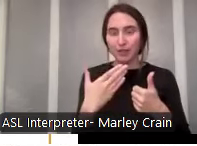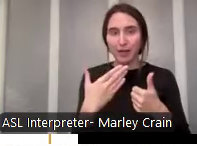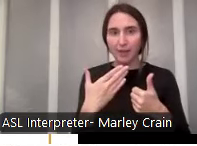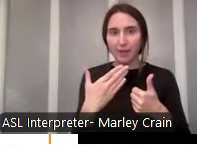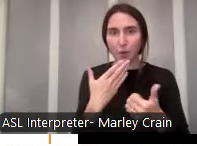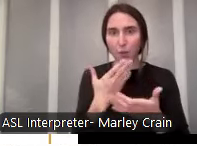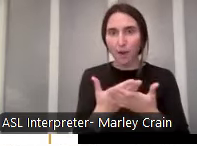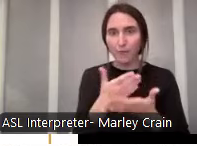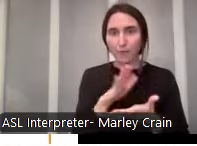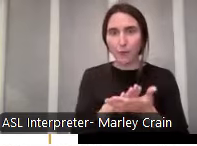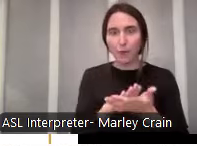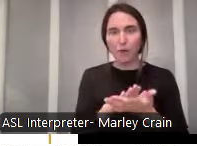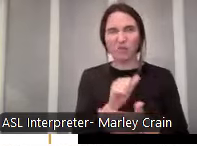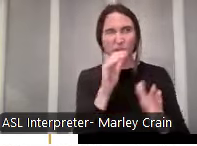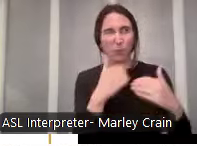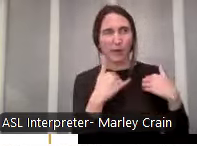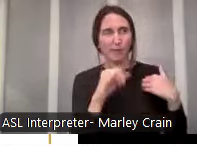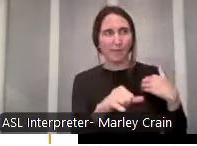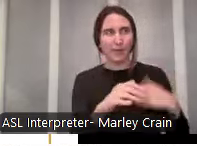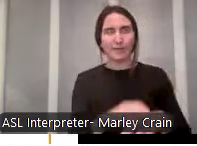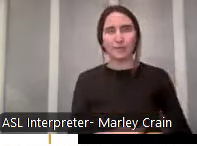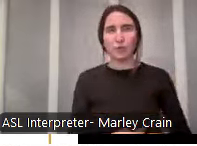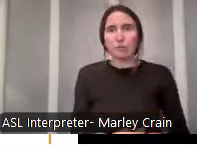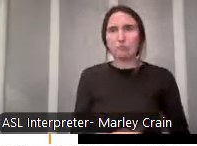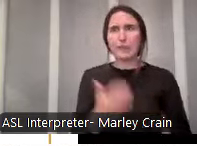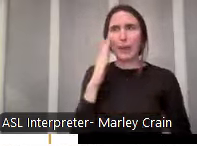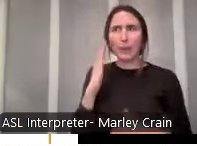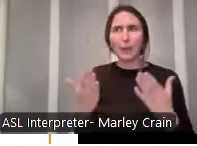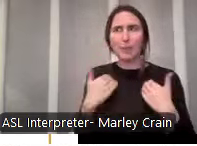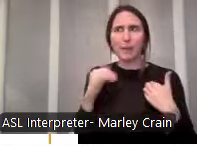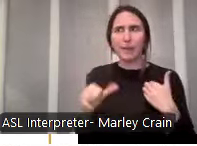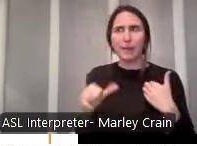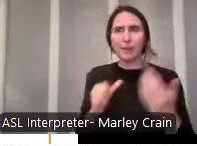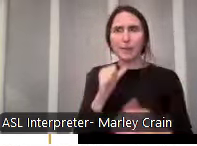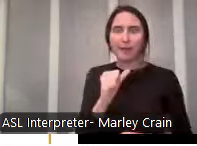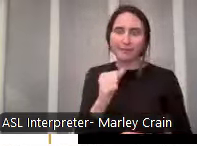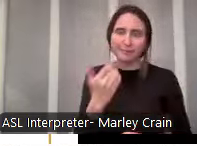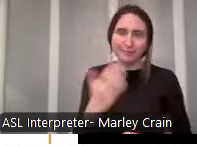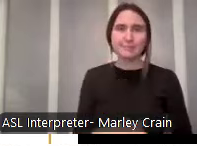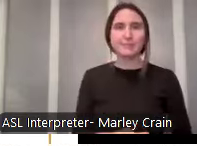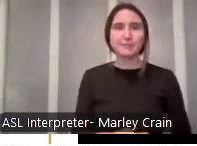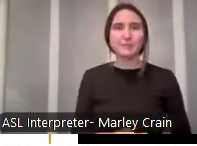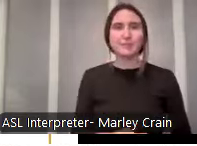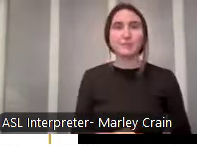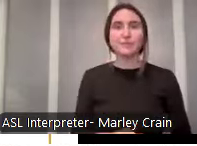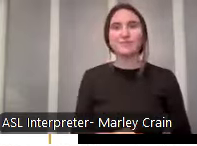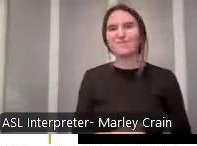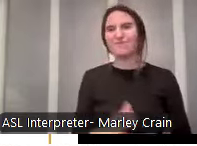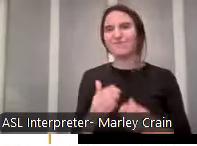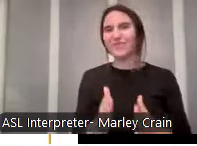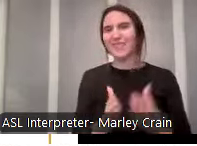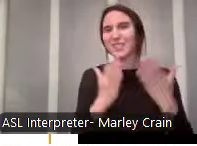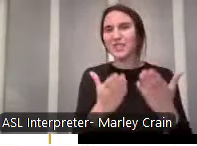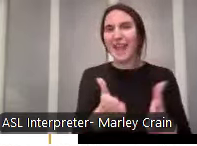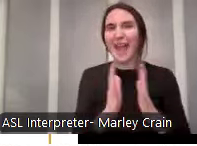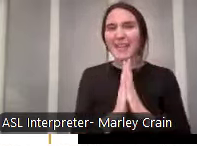First of all, finding out if a school has it is sometimes a problem. You should always ask the school if they can provide what's